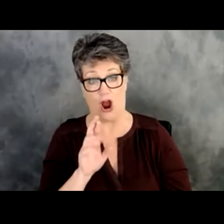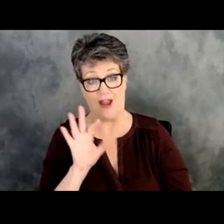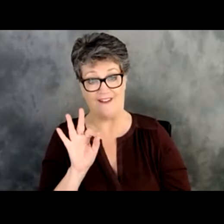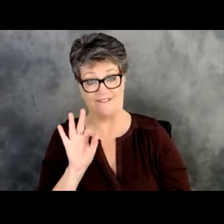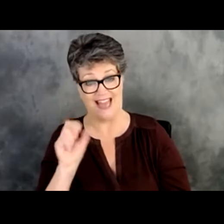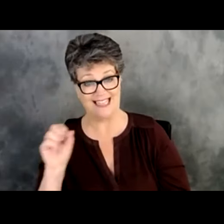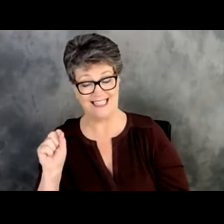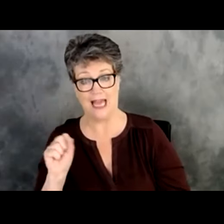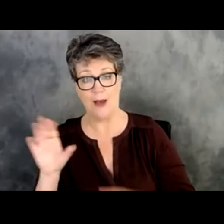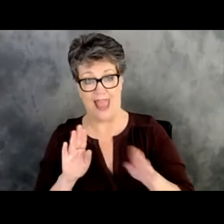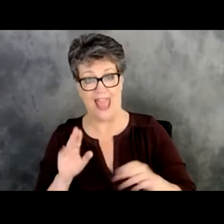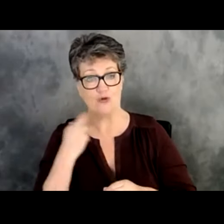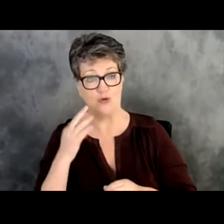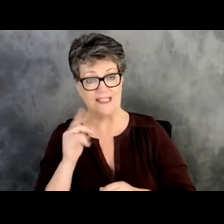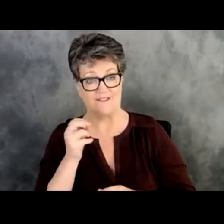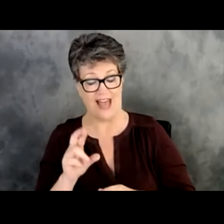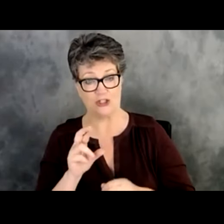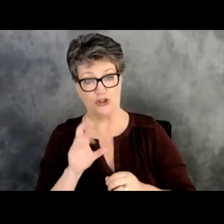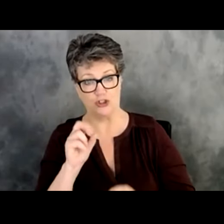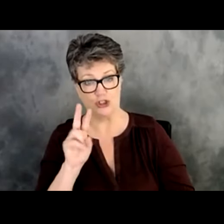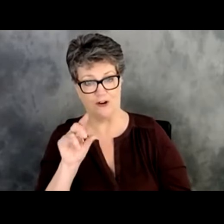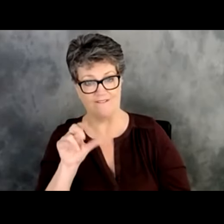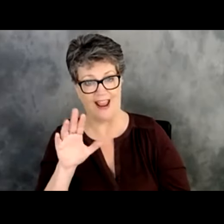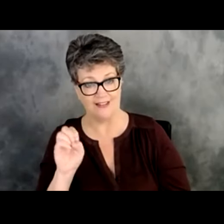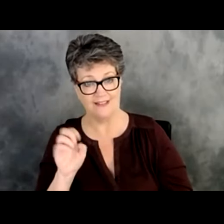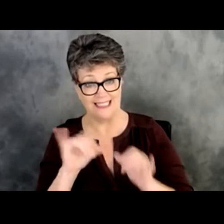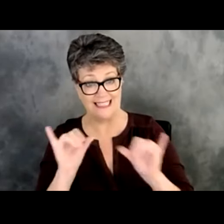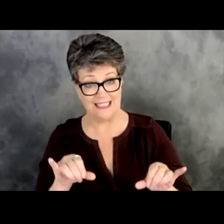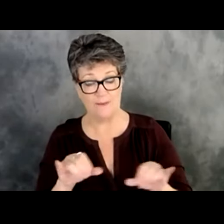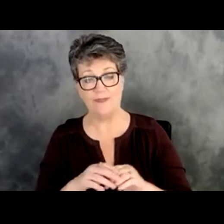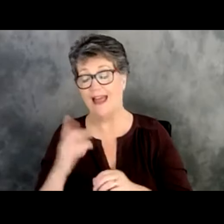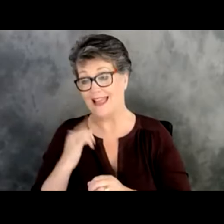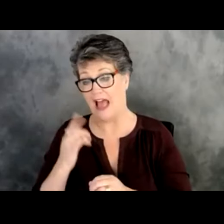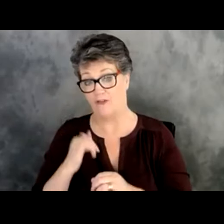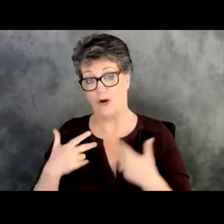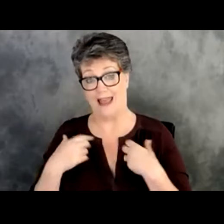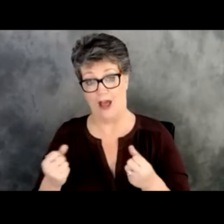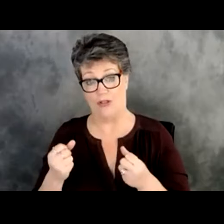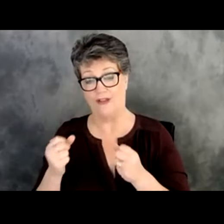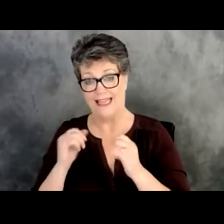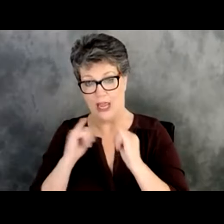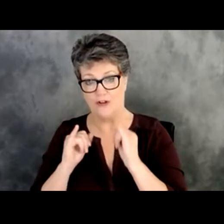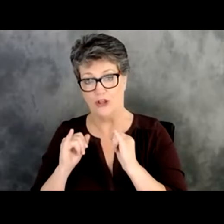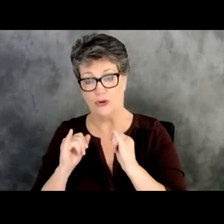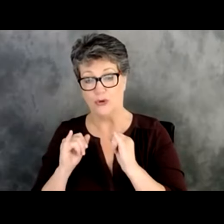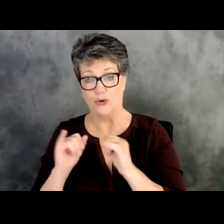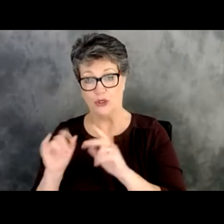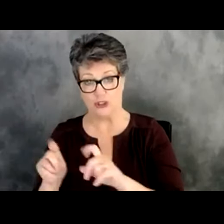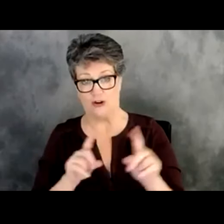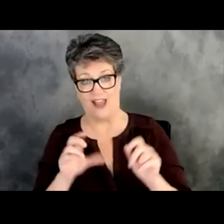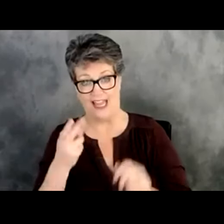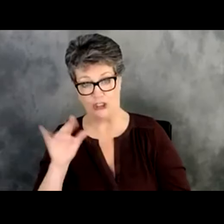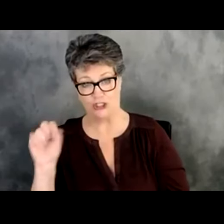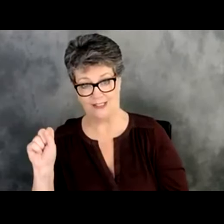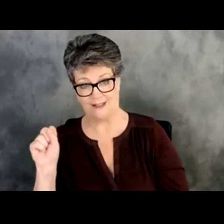BRFSS, the Behavioral Risk Factor Surveillance System, and the CHIS, California Health Interview Survey. The West team, when